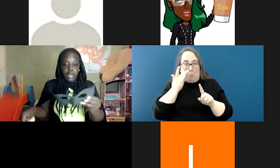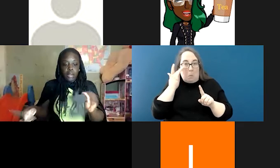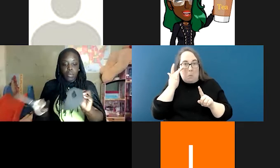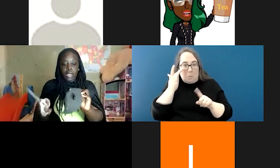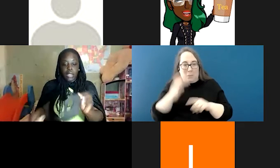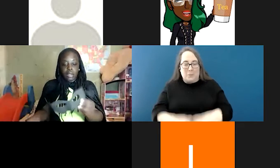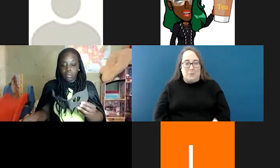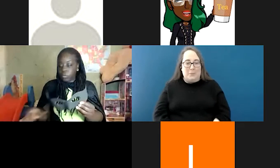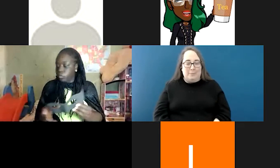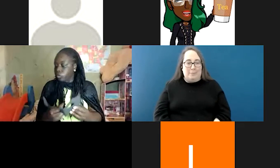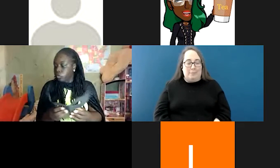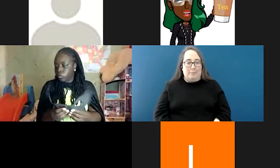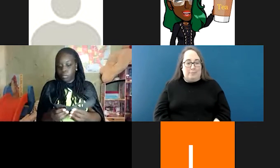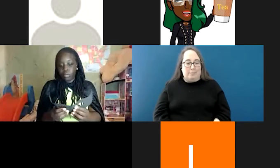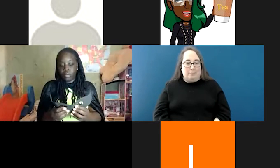in the way.